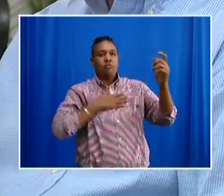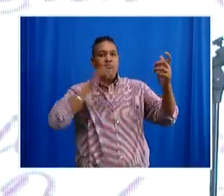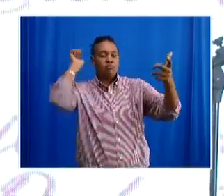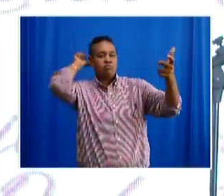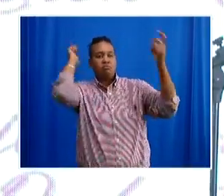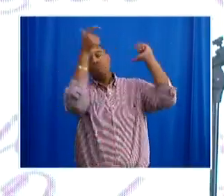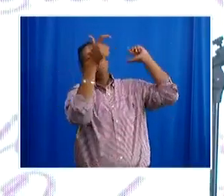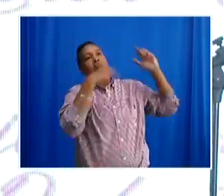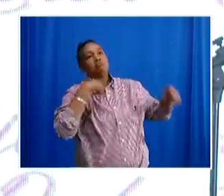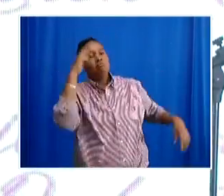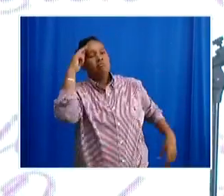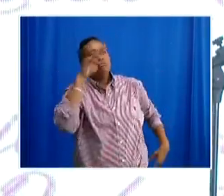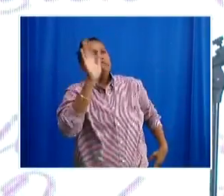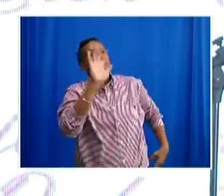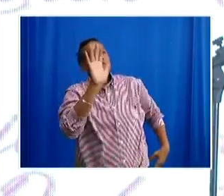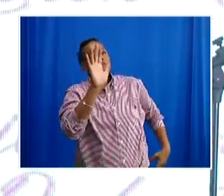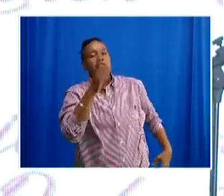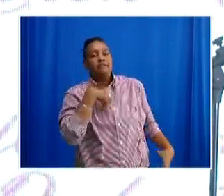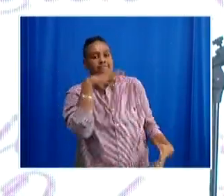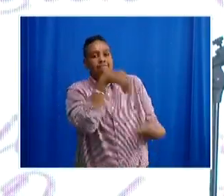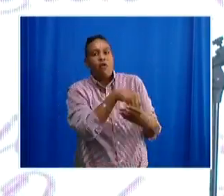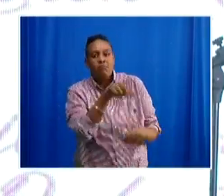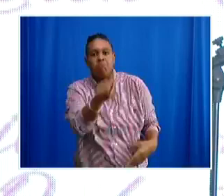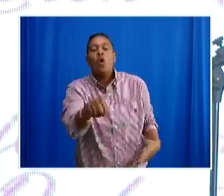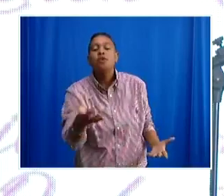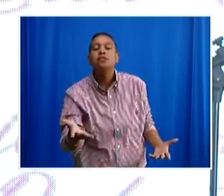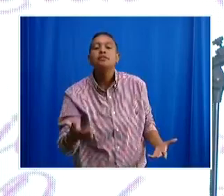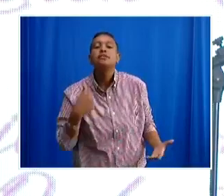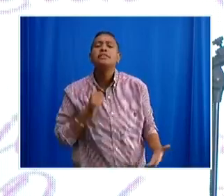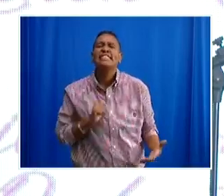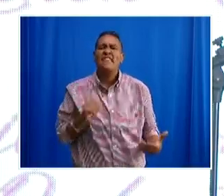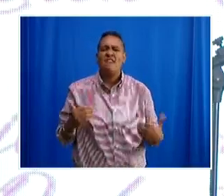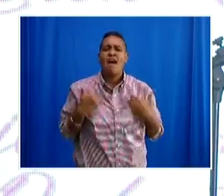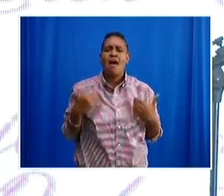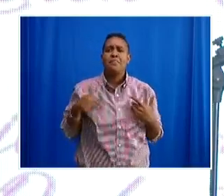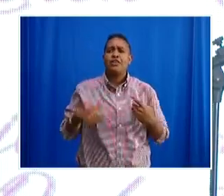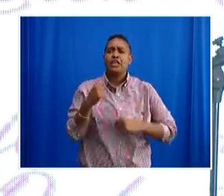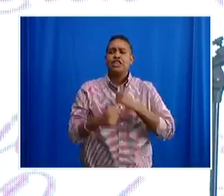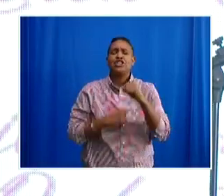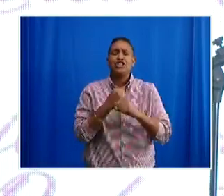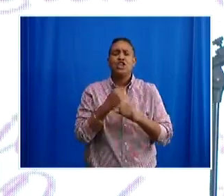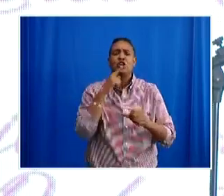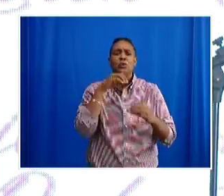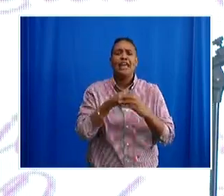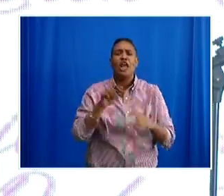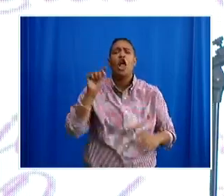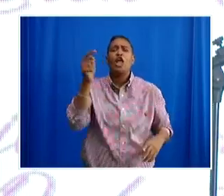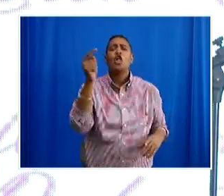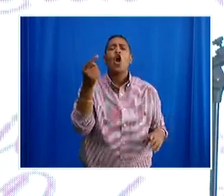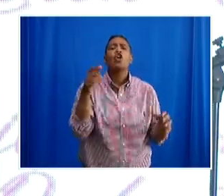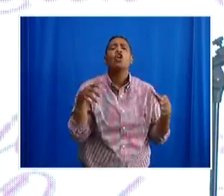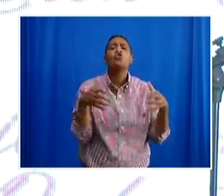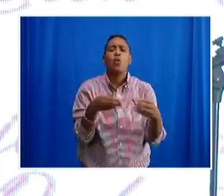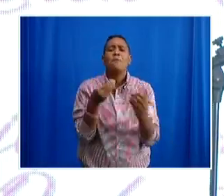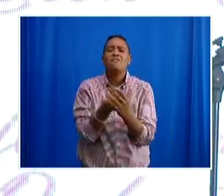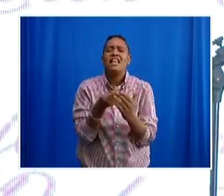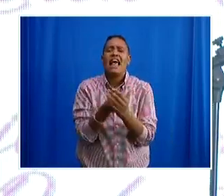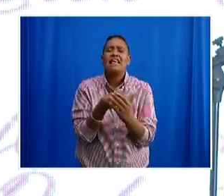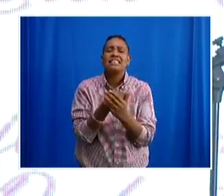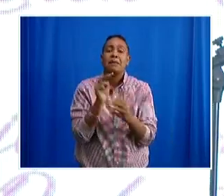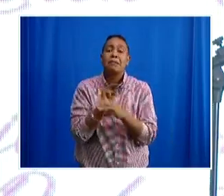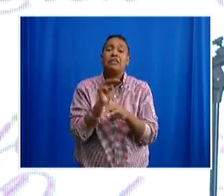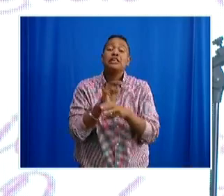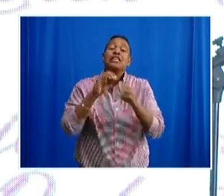visual. And so I was pleased earlier this year to be a part of an inaugural group of finance ministers